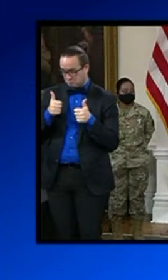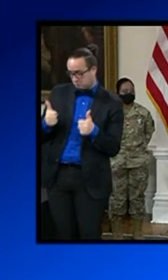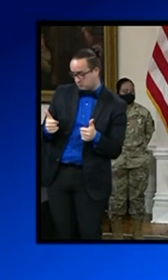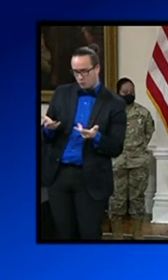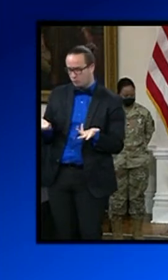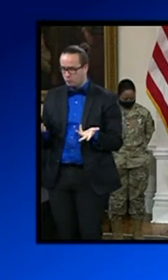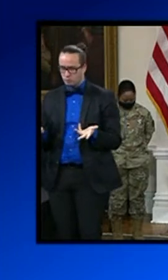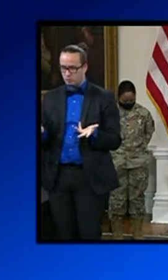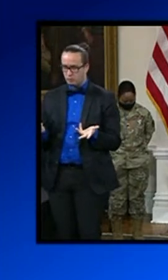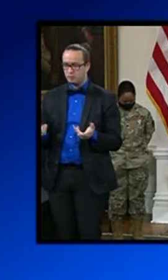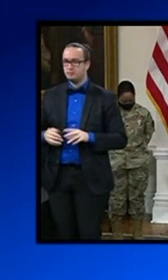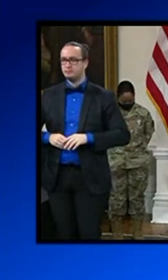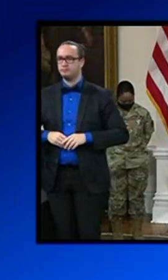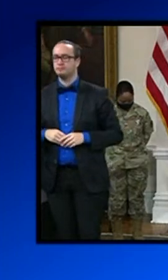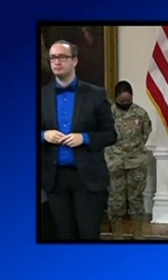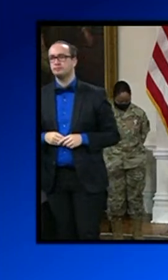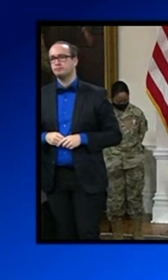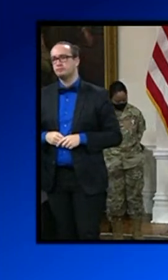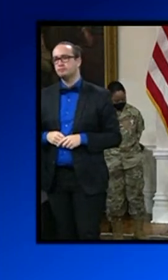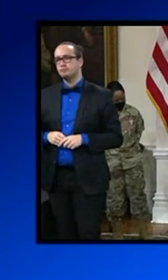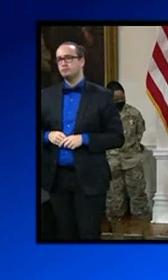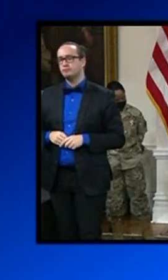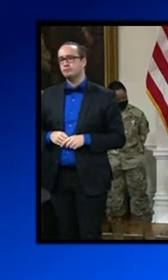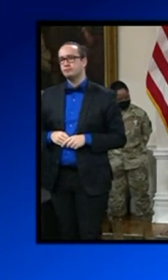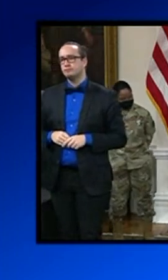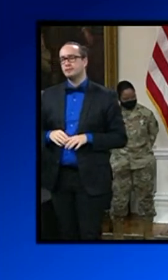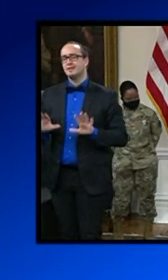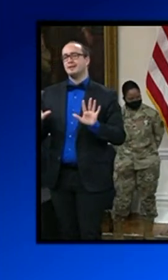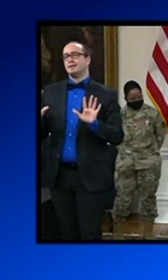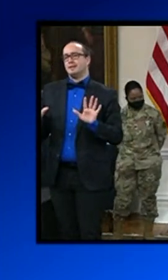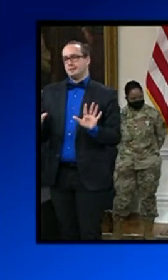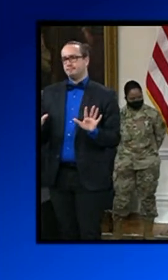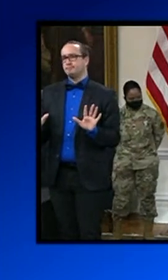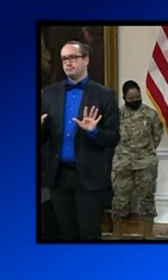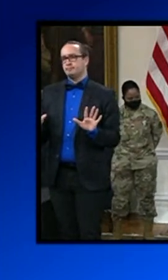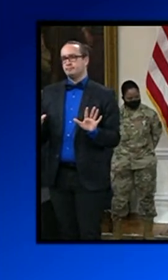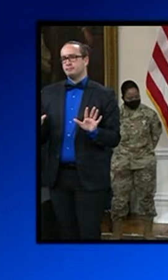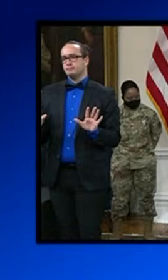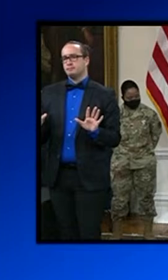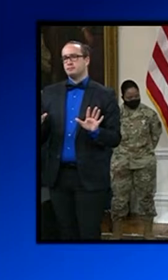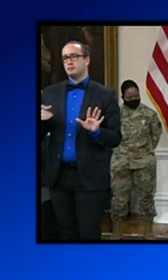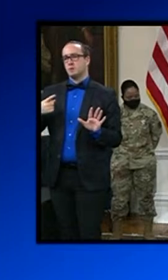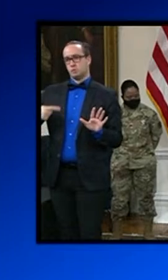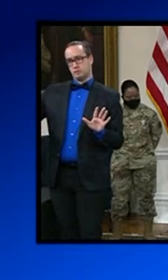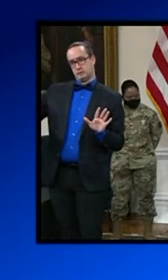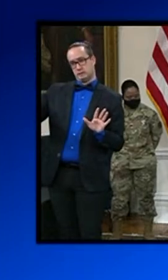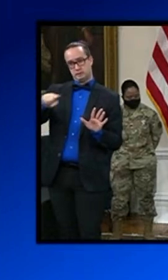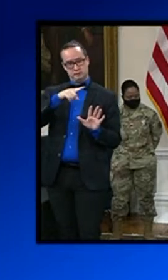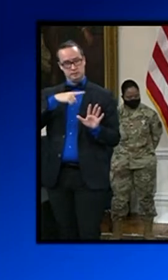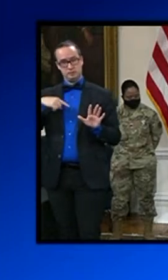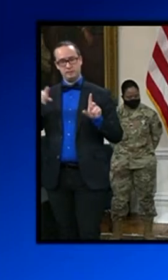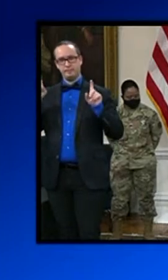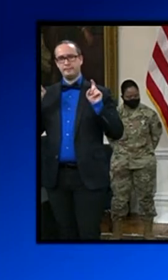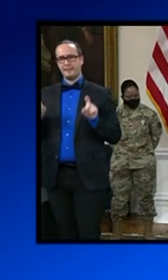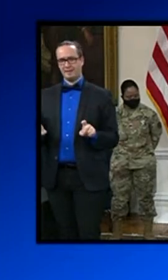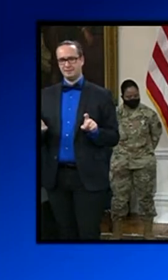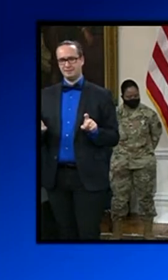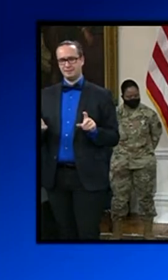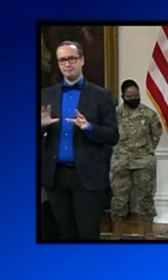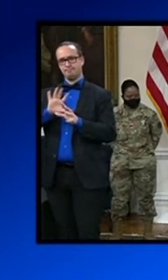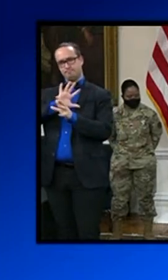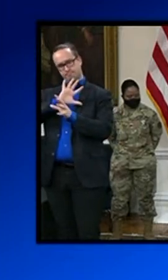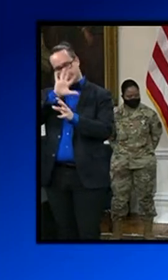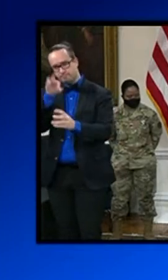anyone else. You know, engaging with the pillars of our community across the state, including our